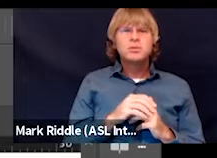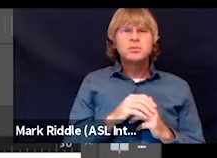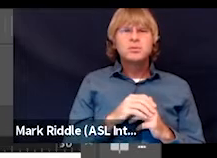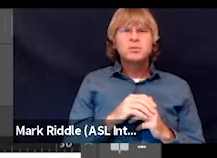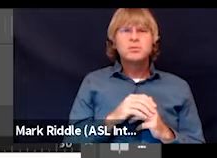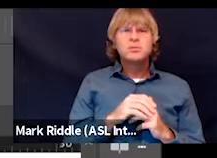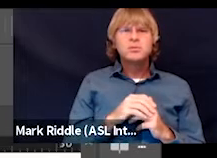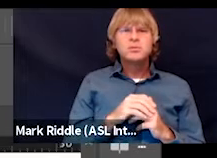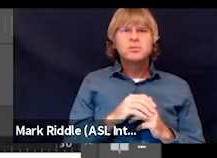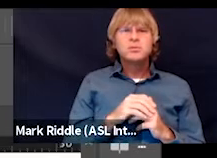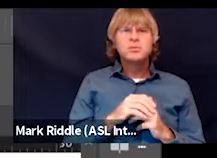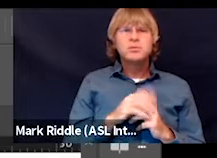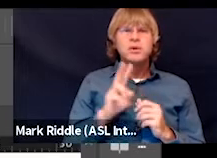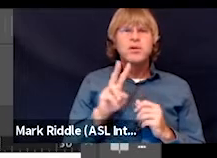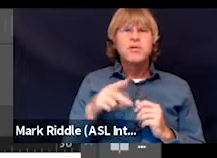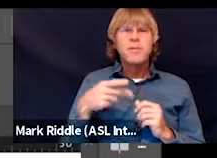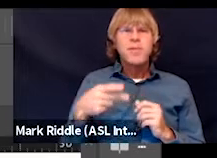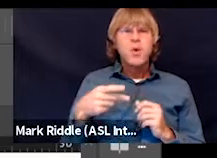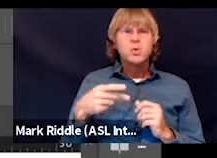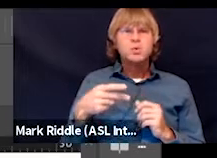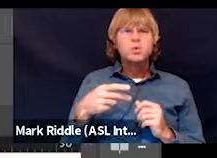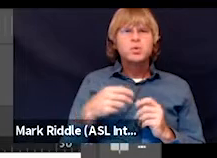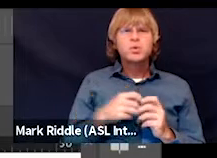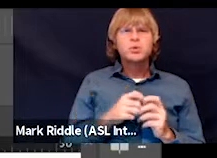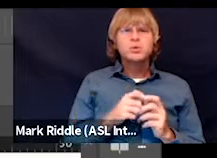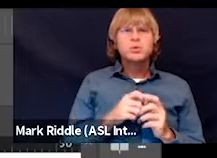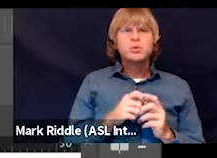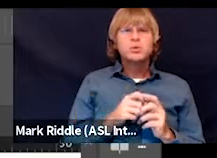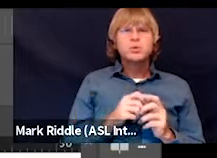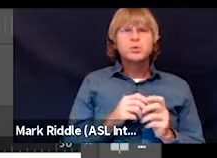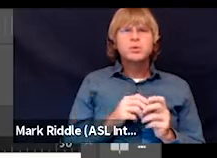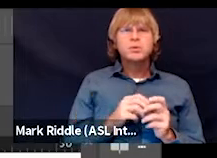Whoa, okay, flip those and say,